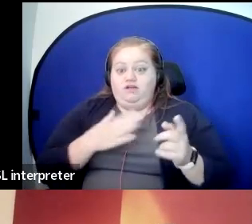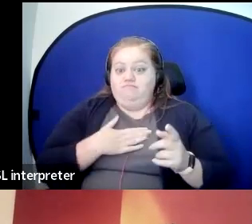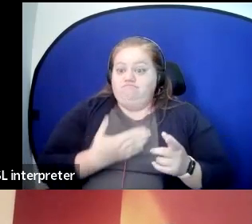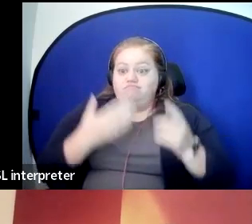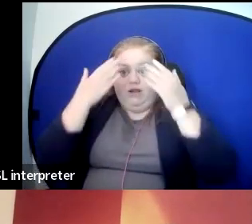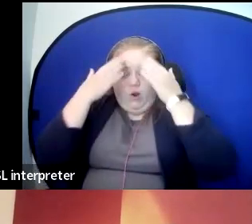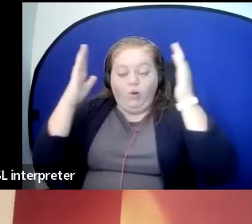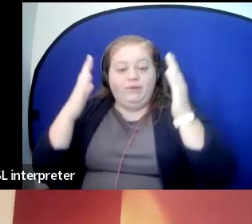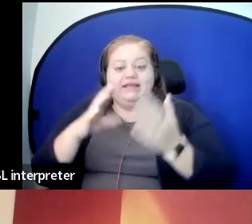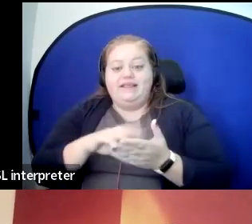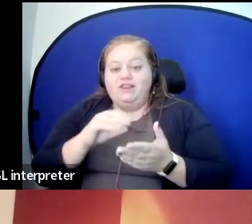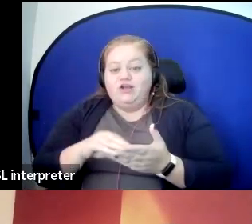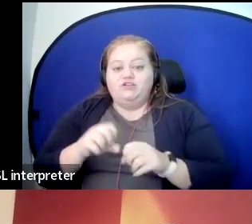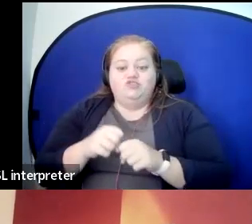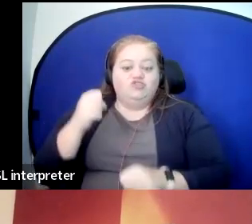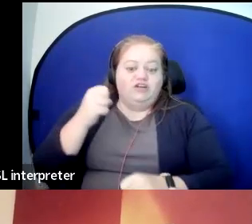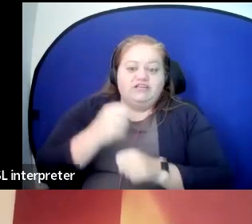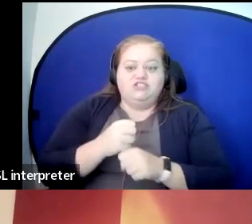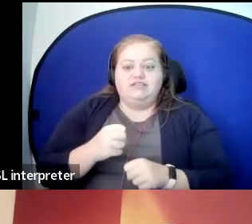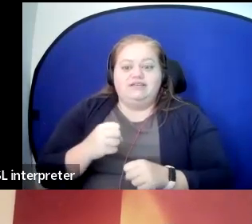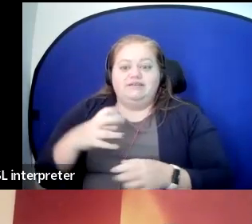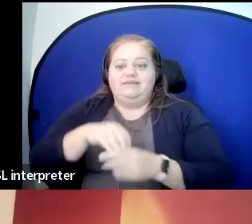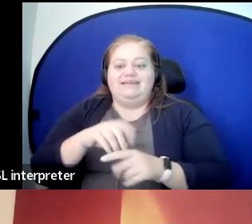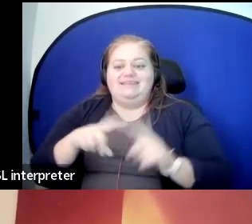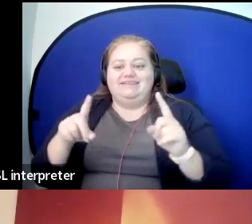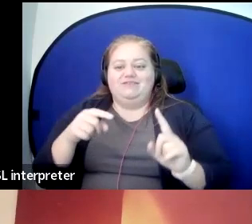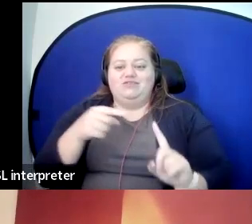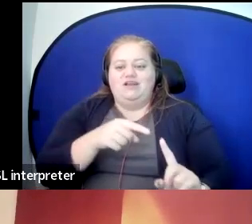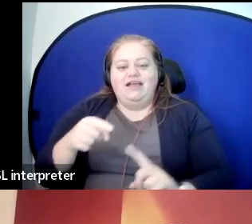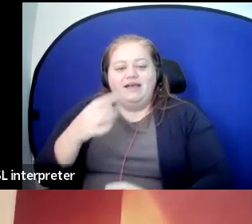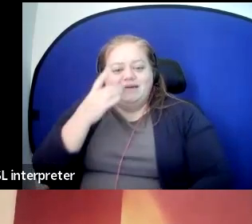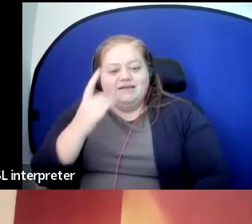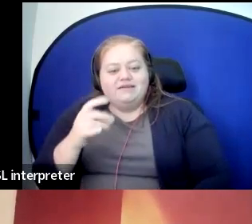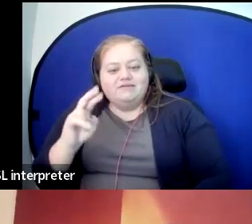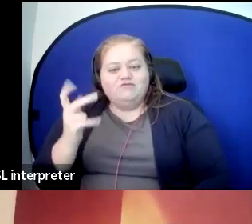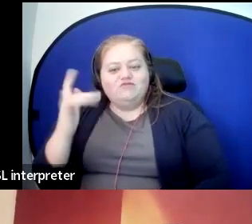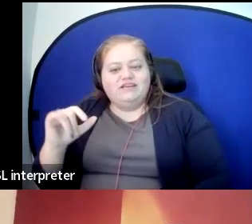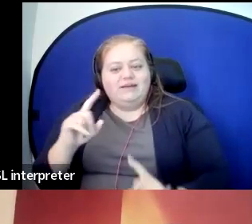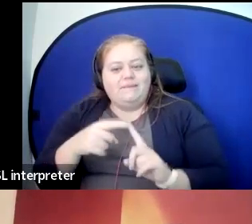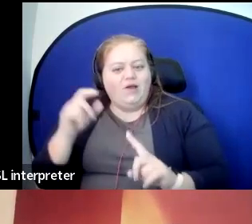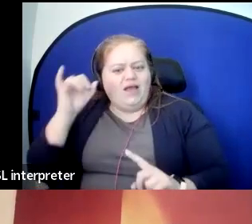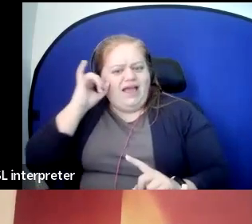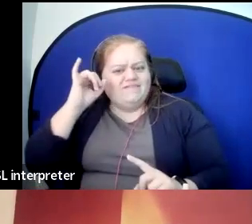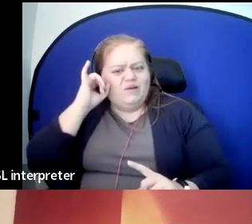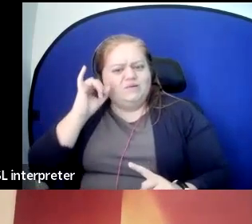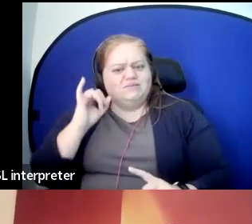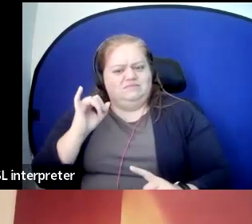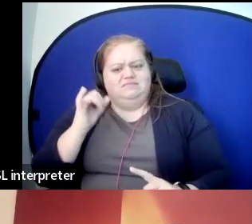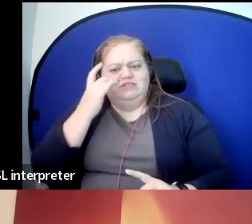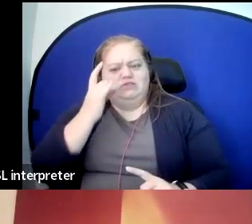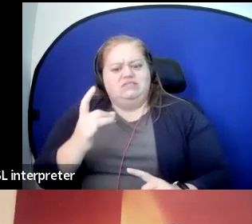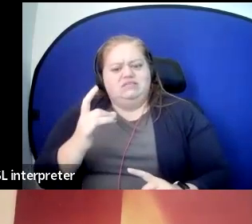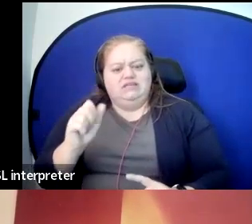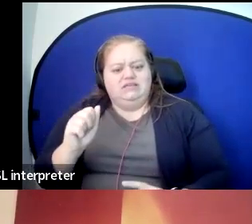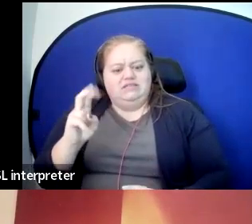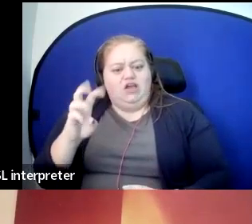directions. I'm intrigued by Ricky's point about iPhones. Is that, from